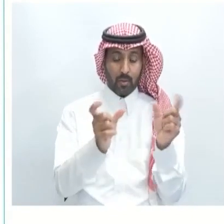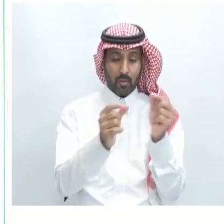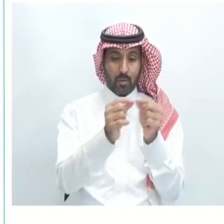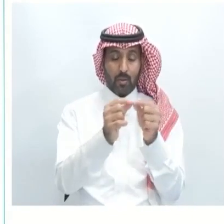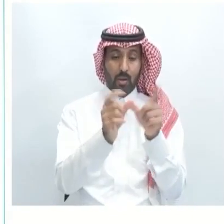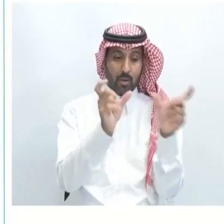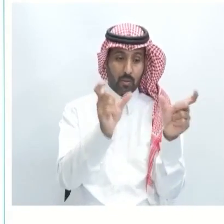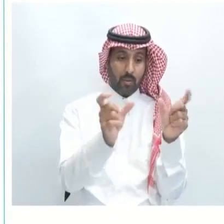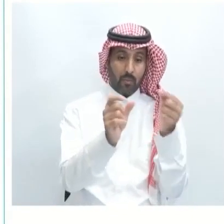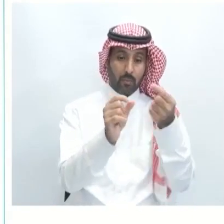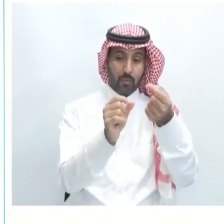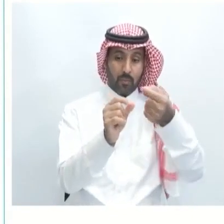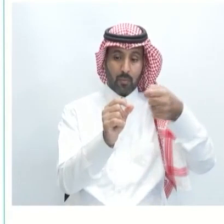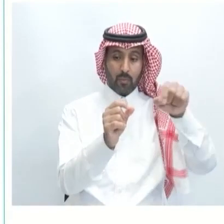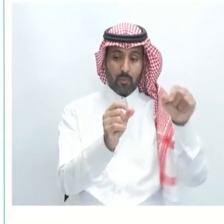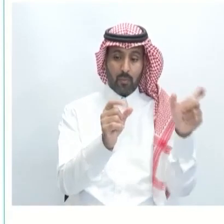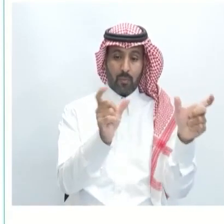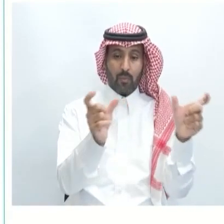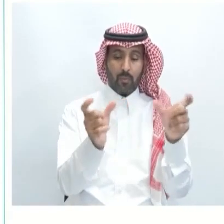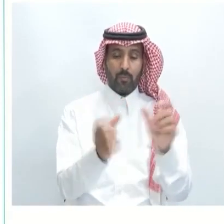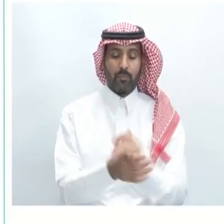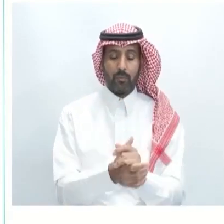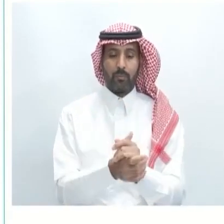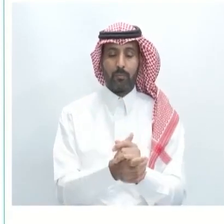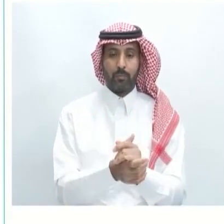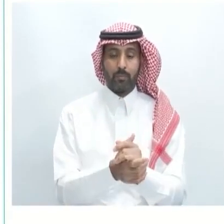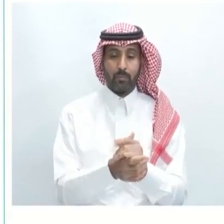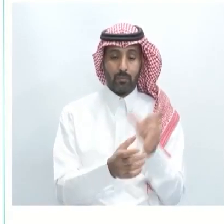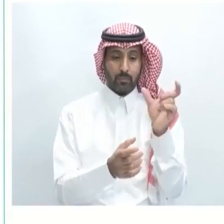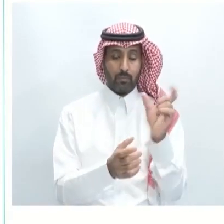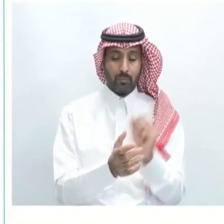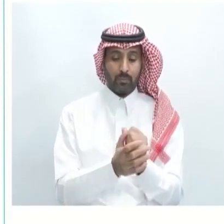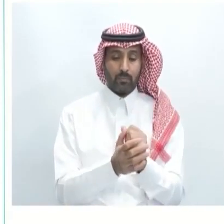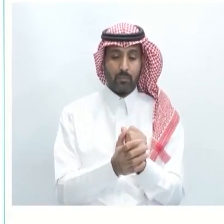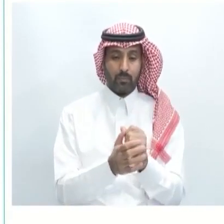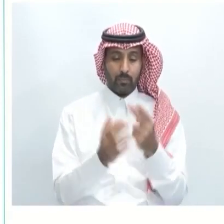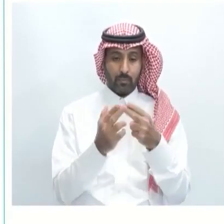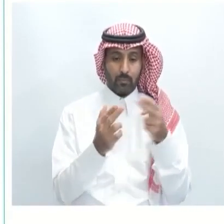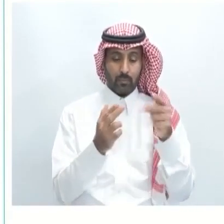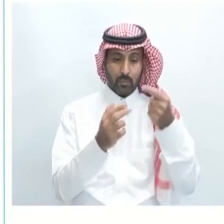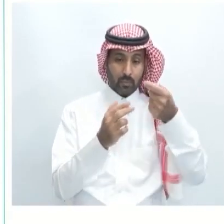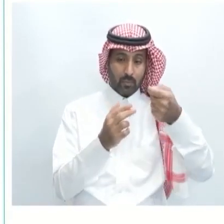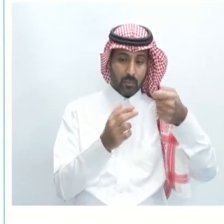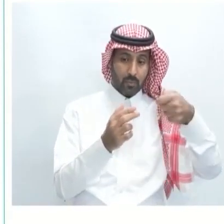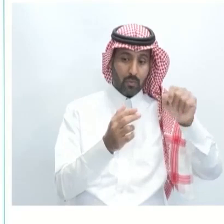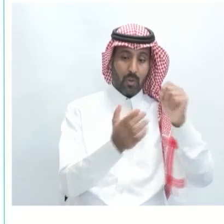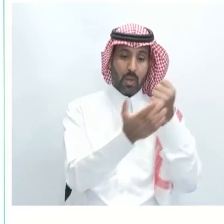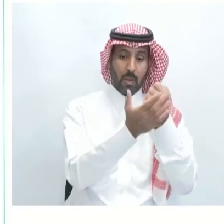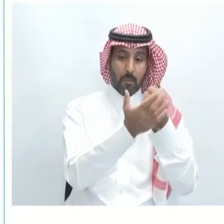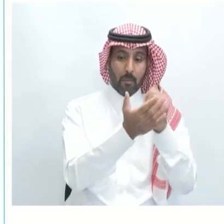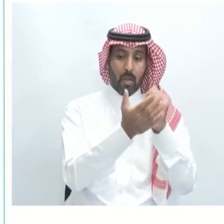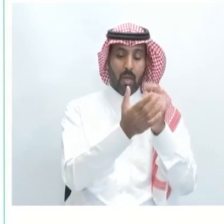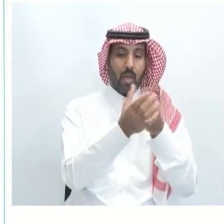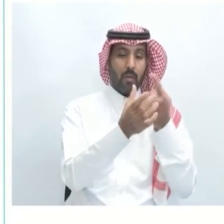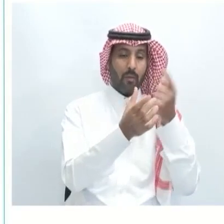men dug it up in 1869. The incorrect way is to use a comma. So you have to use the